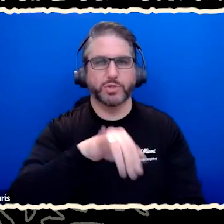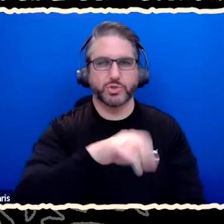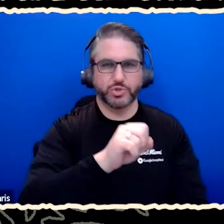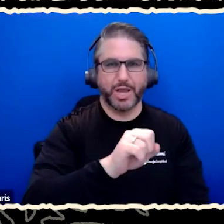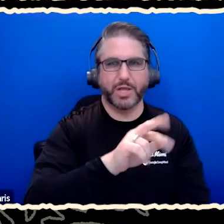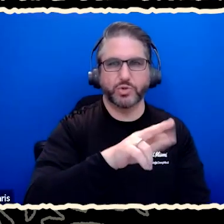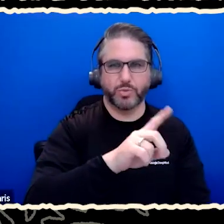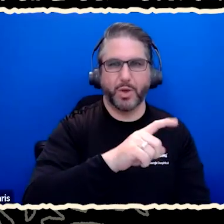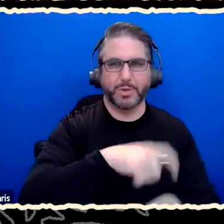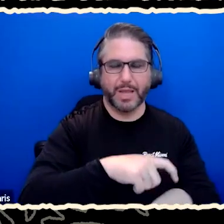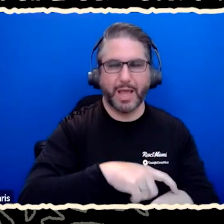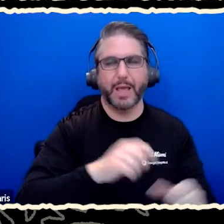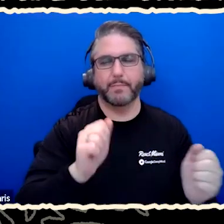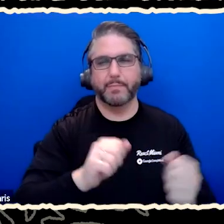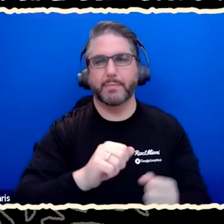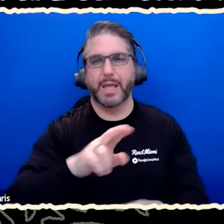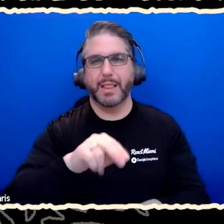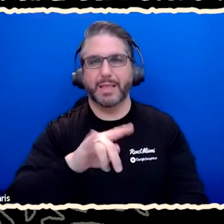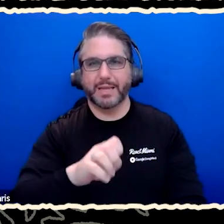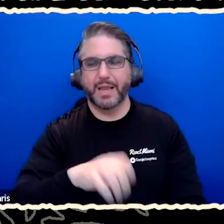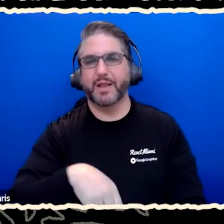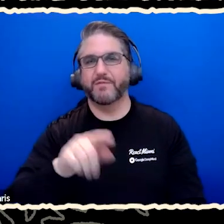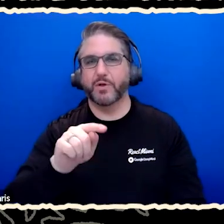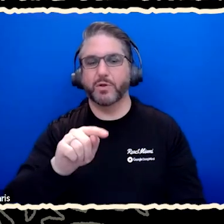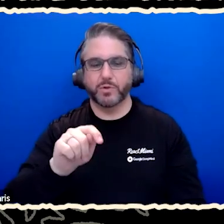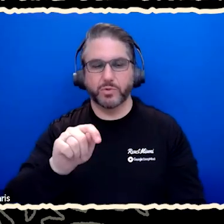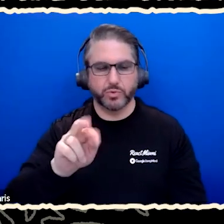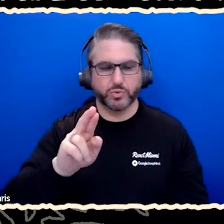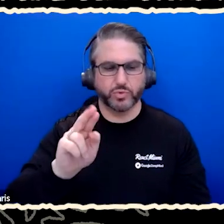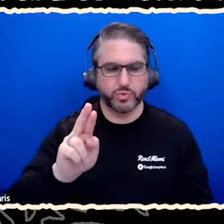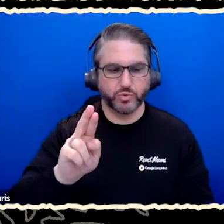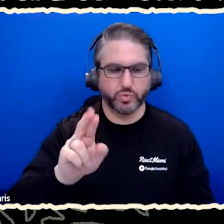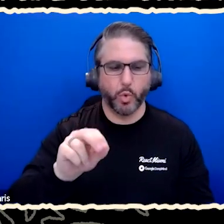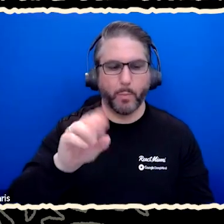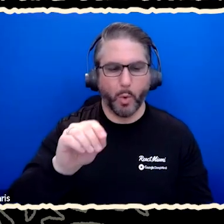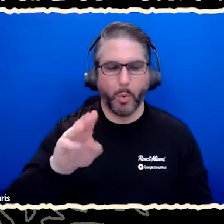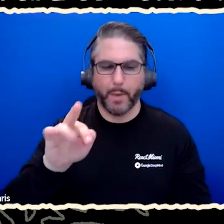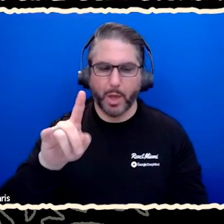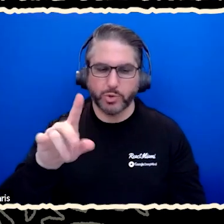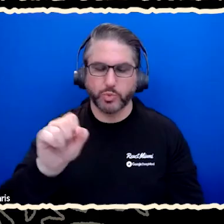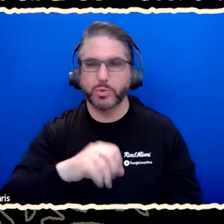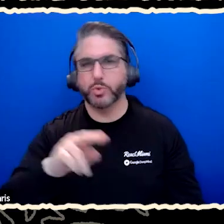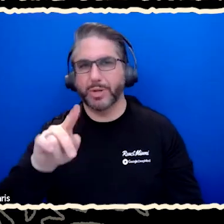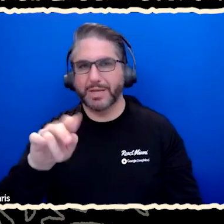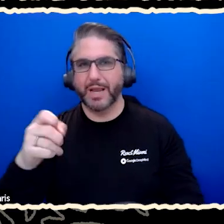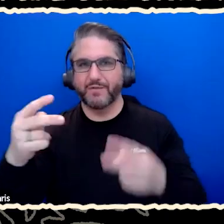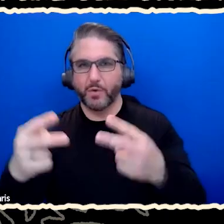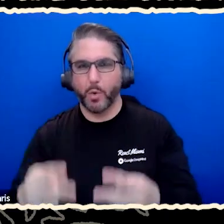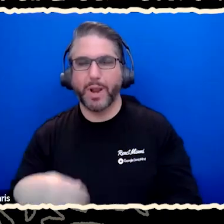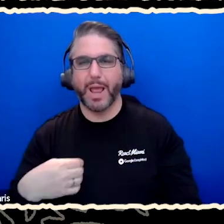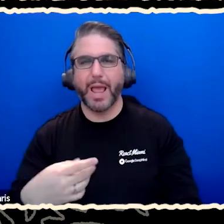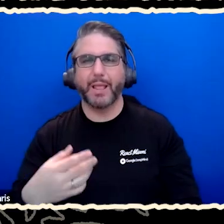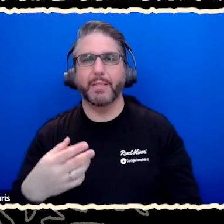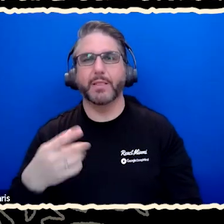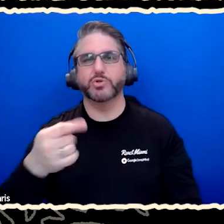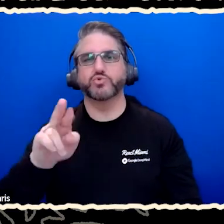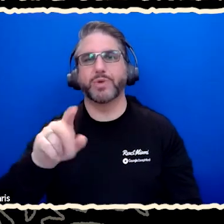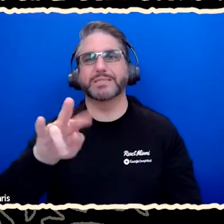React Native parts, the Turbo modules, all native code, and any transitive dependencies of